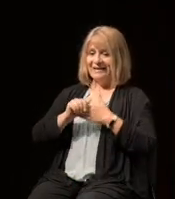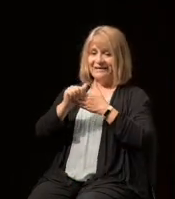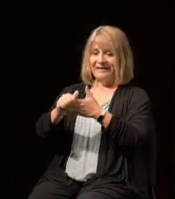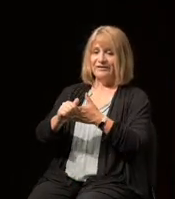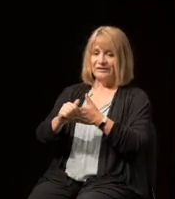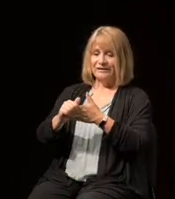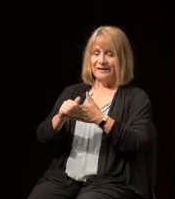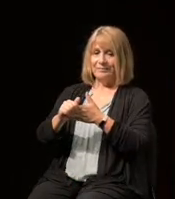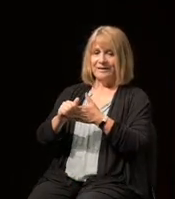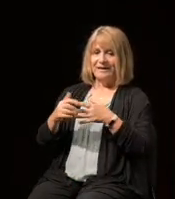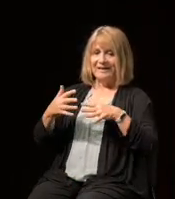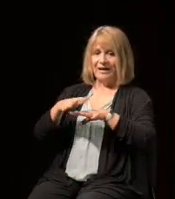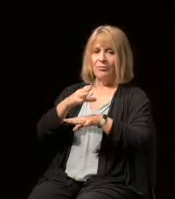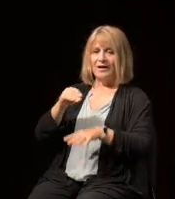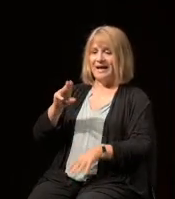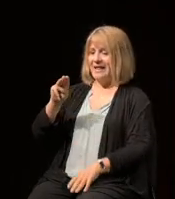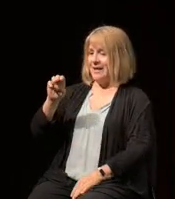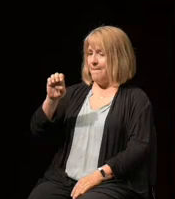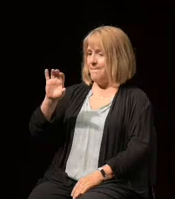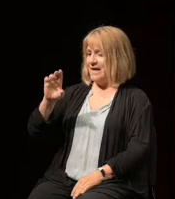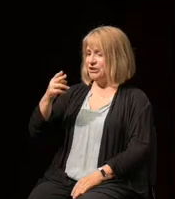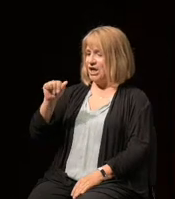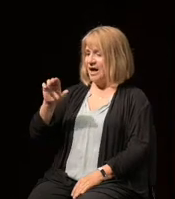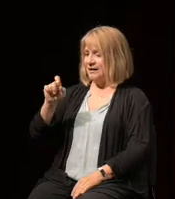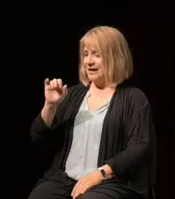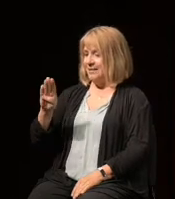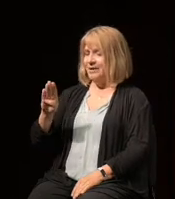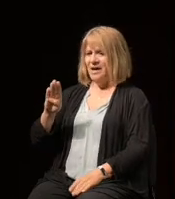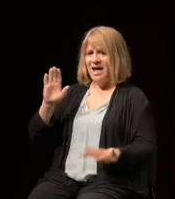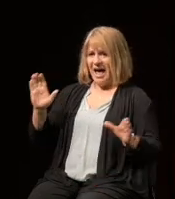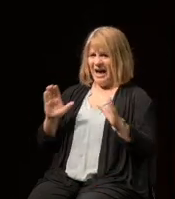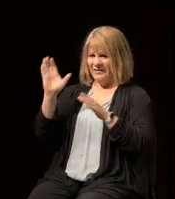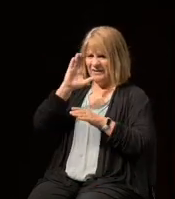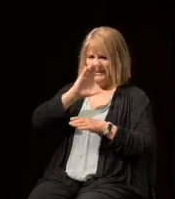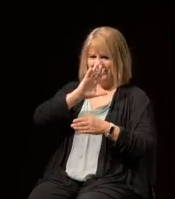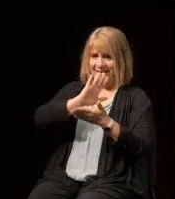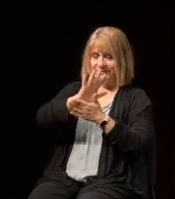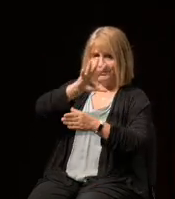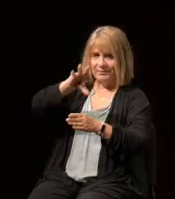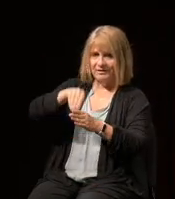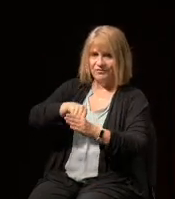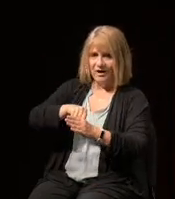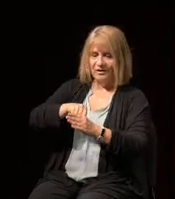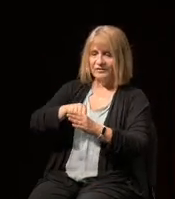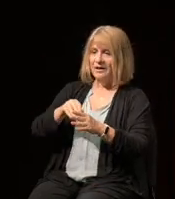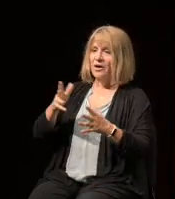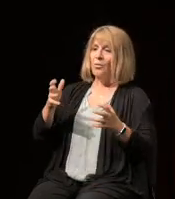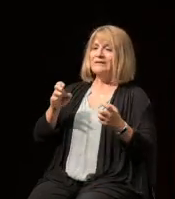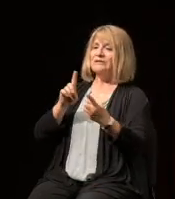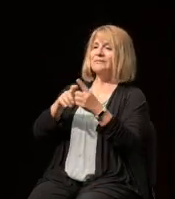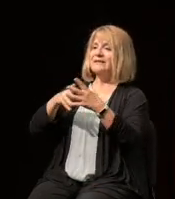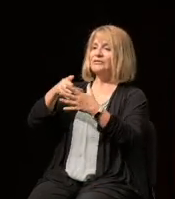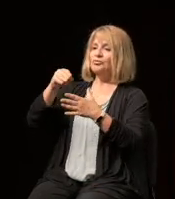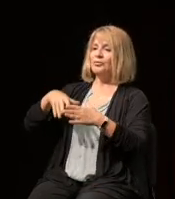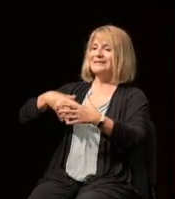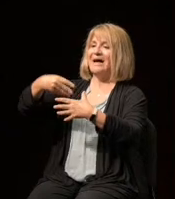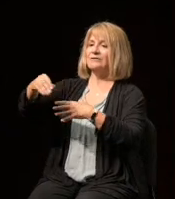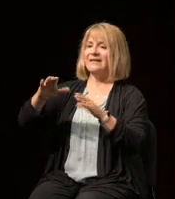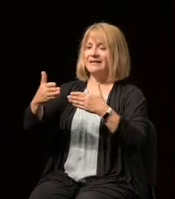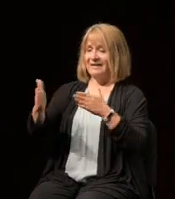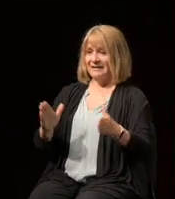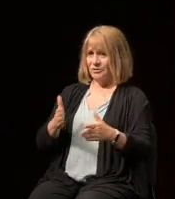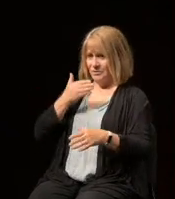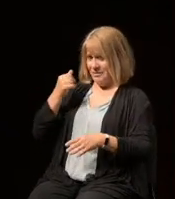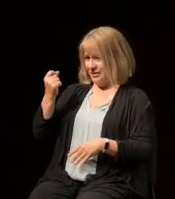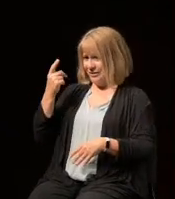Club. Actively seeks to get involved at Cuesta to meet students outside the classroom to better understand who they are